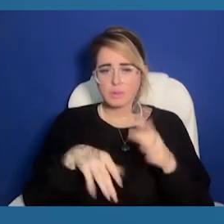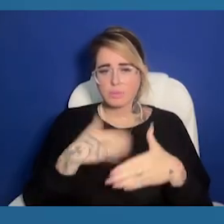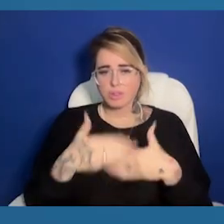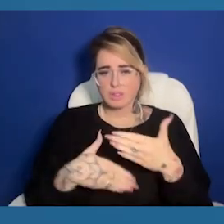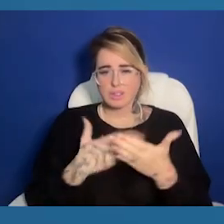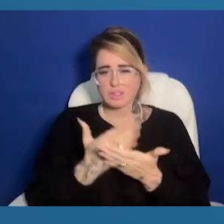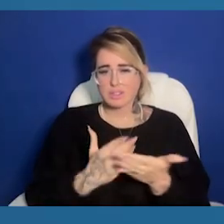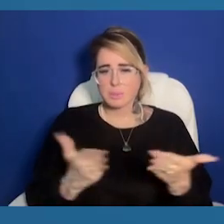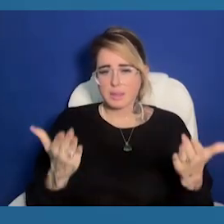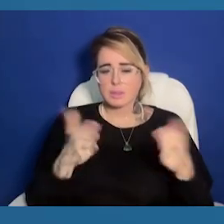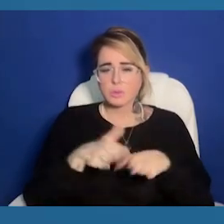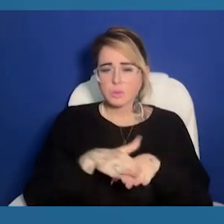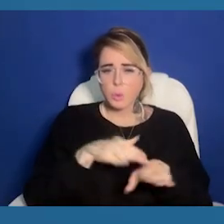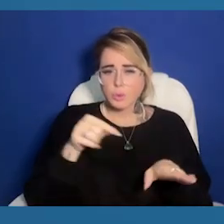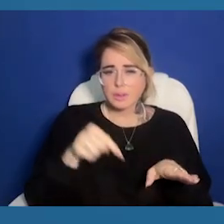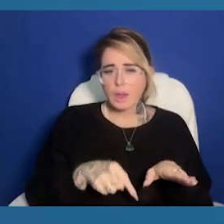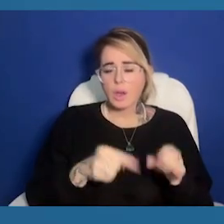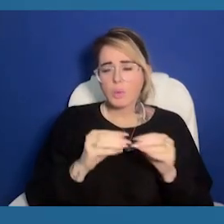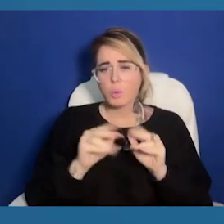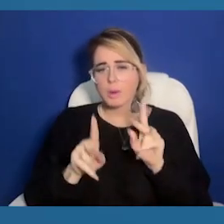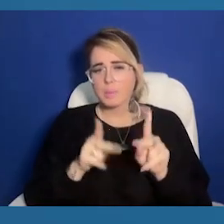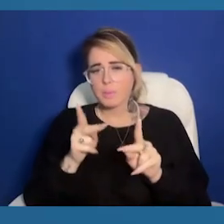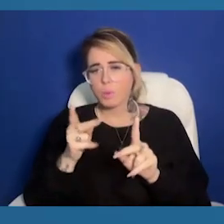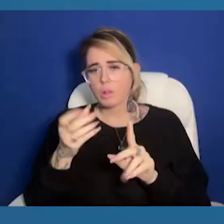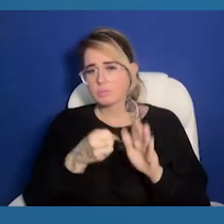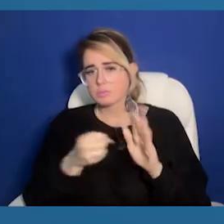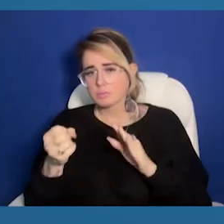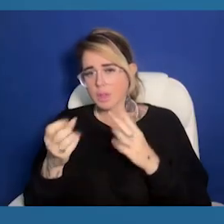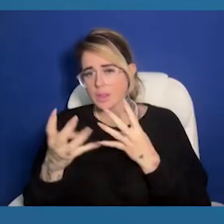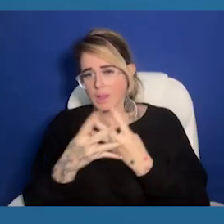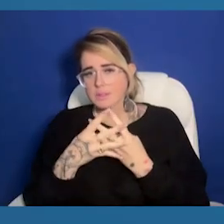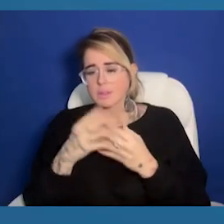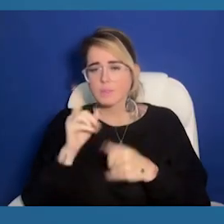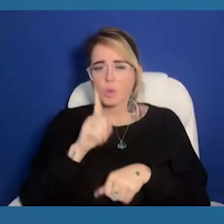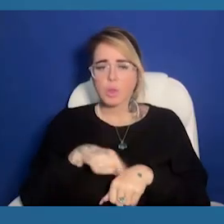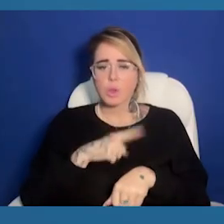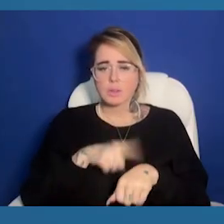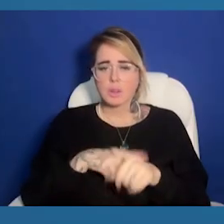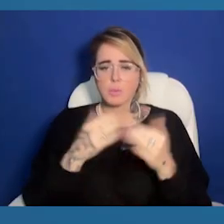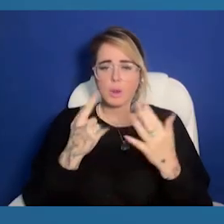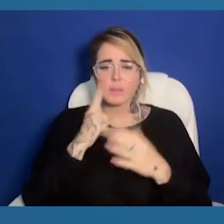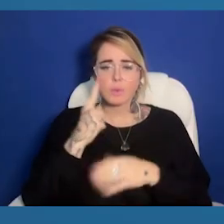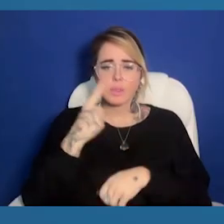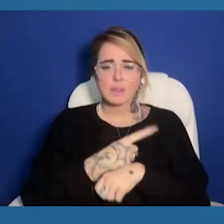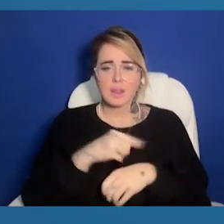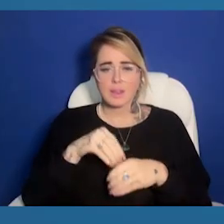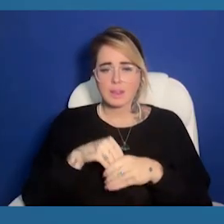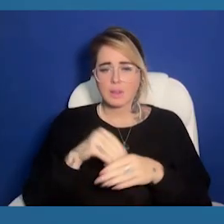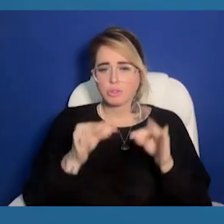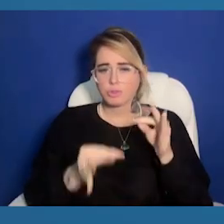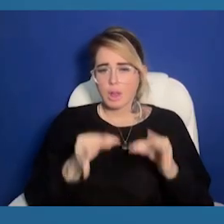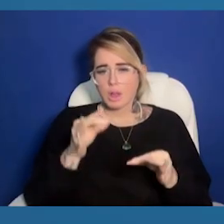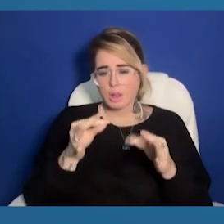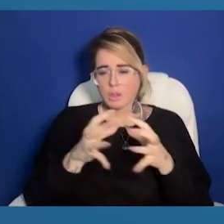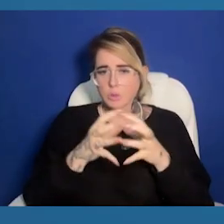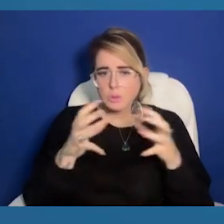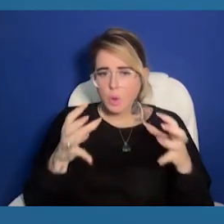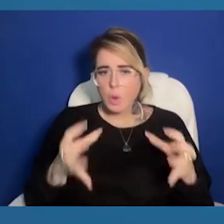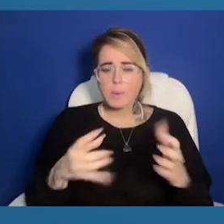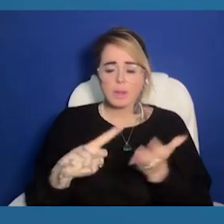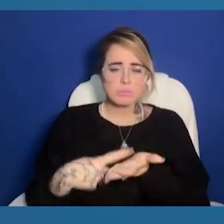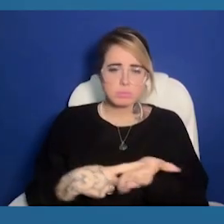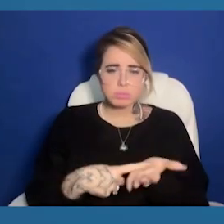down. More people have been held in custody for longer, waiting for their days in trial because there was so much litigation